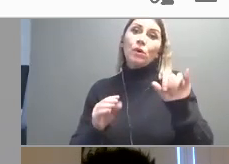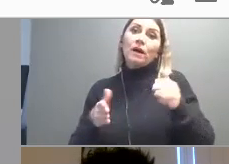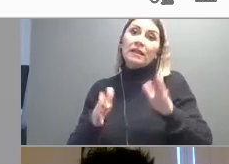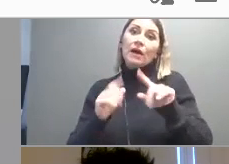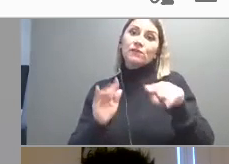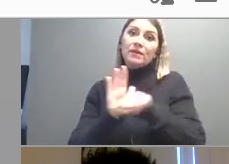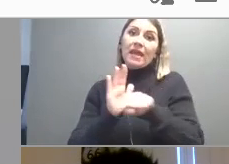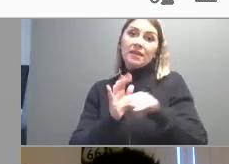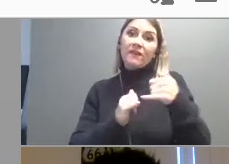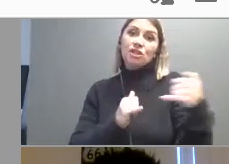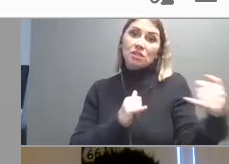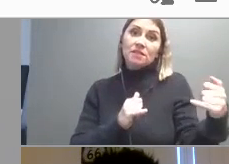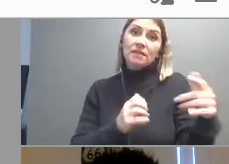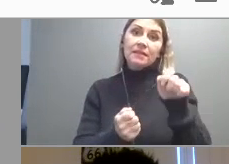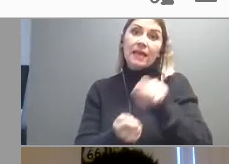Exactly. Okay.